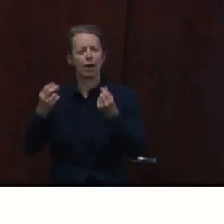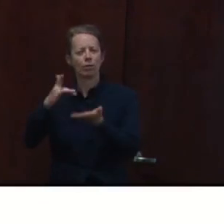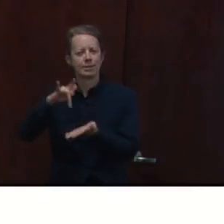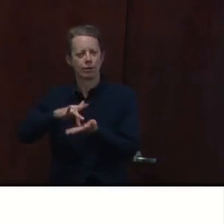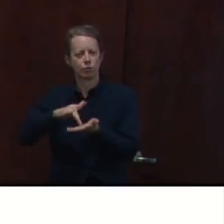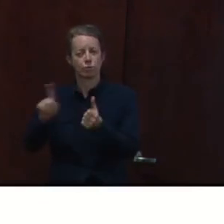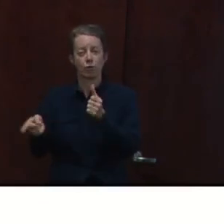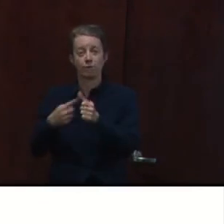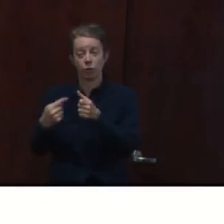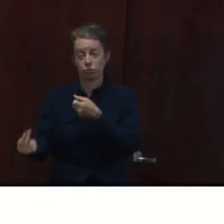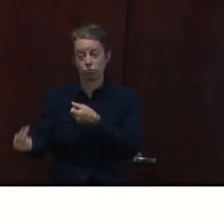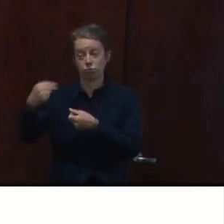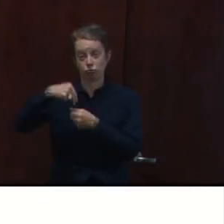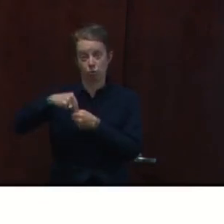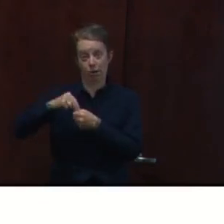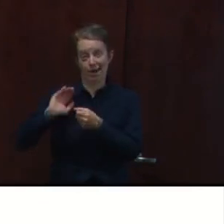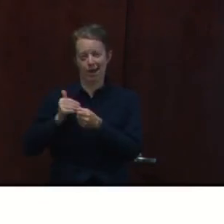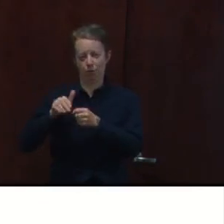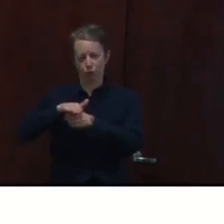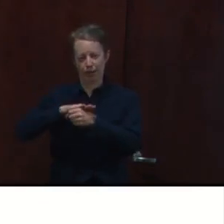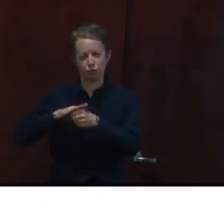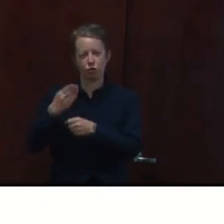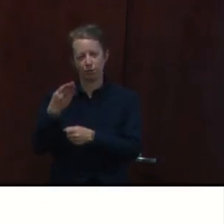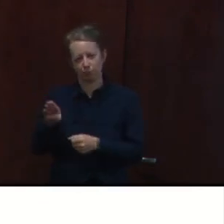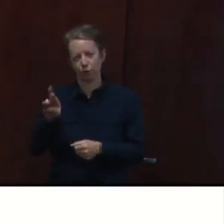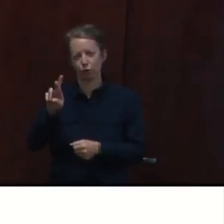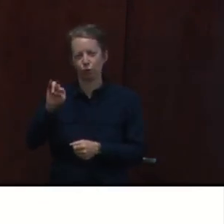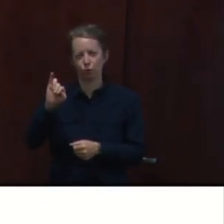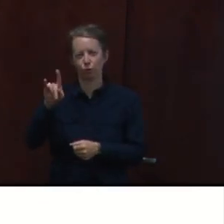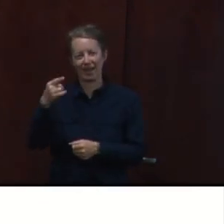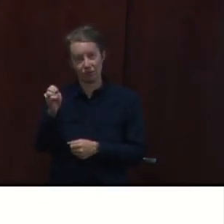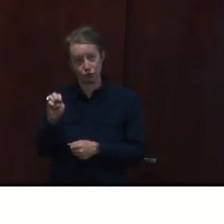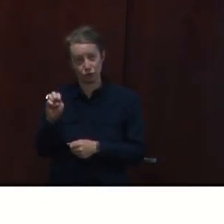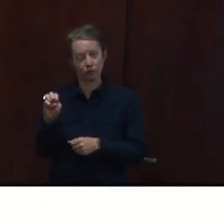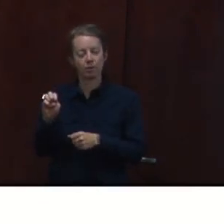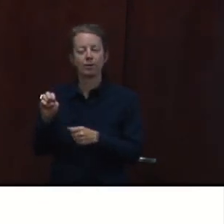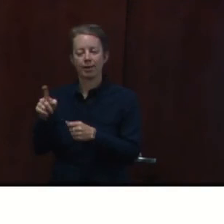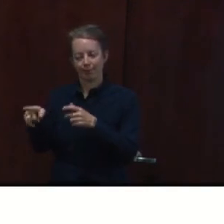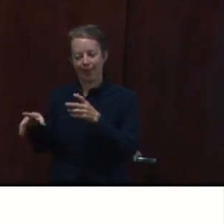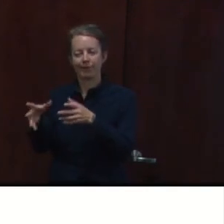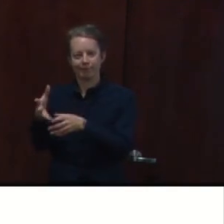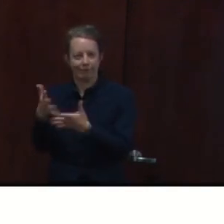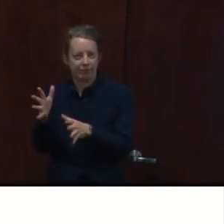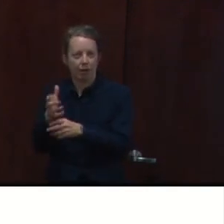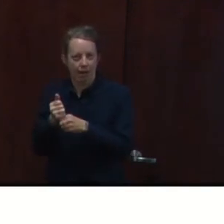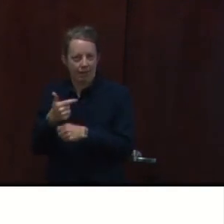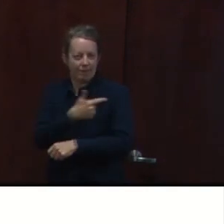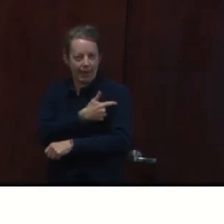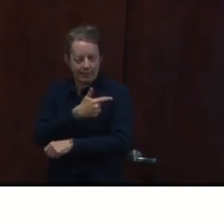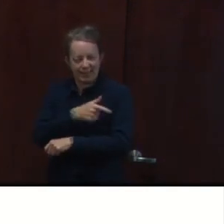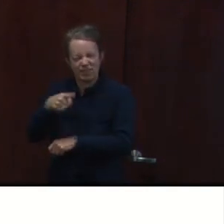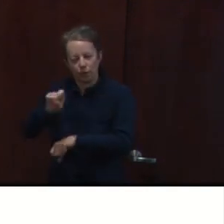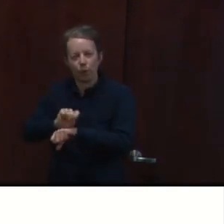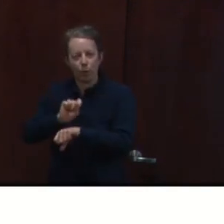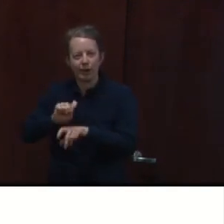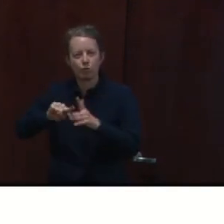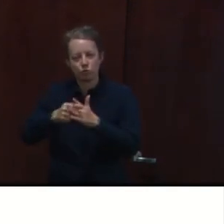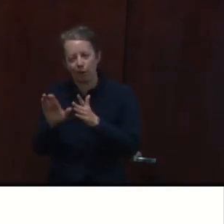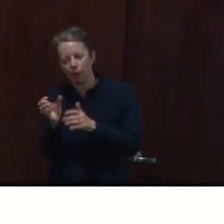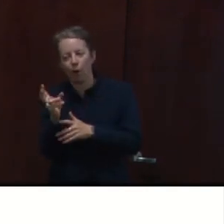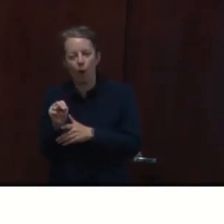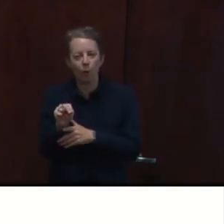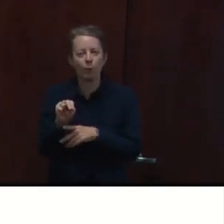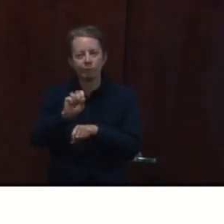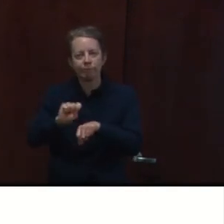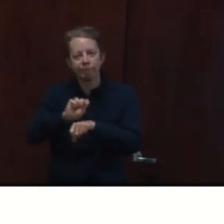one to do that in our region was Blue Ridge, who also received vaccine and is working to start up their vaccination efforts.